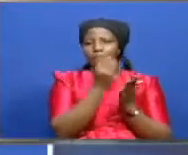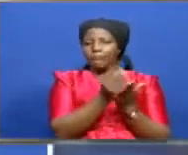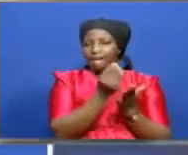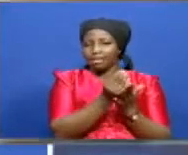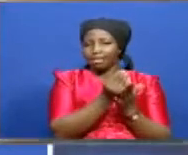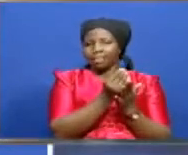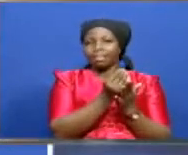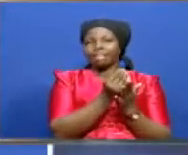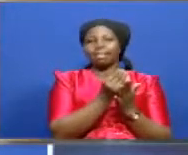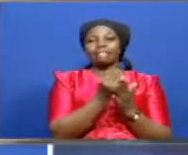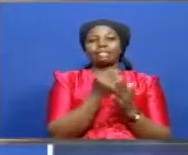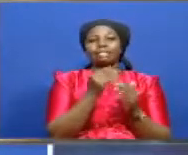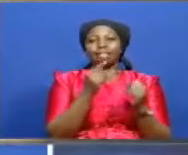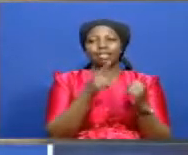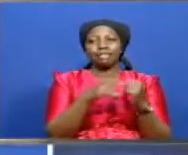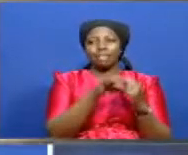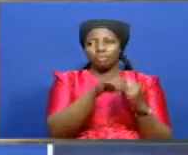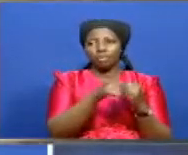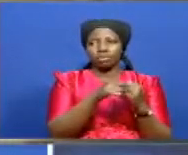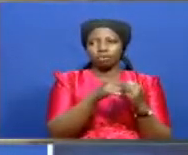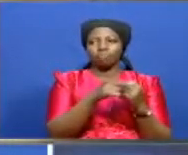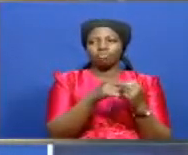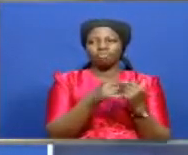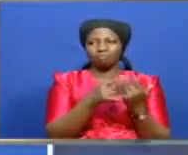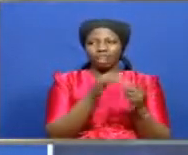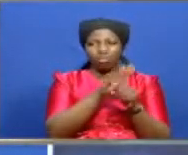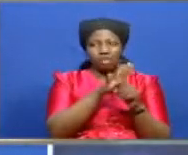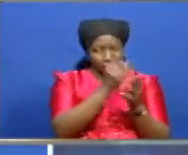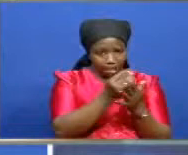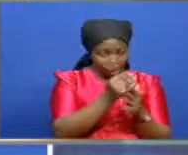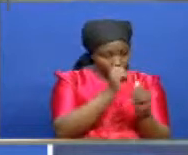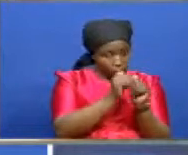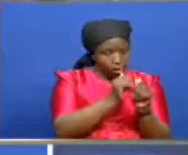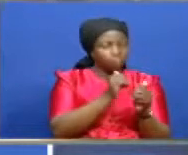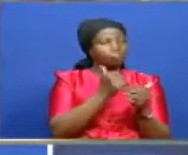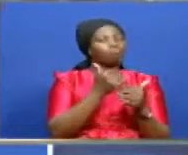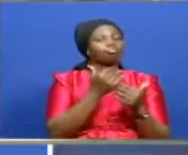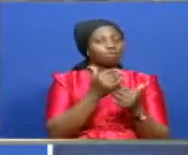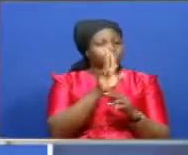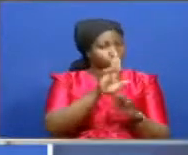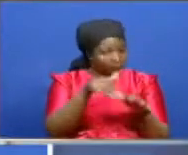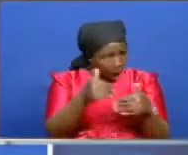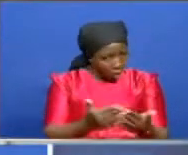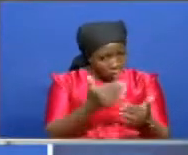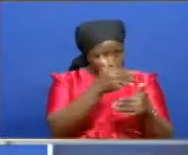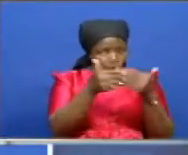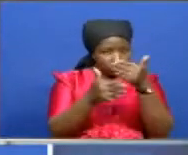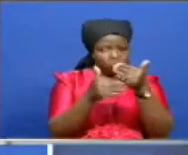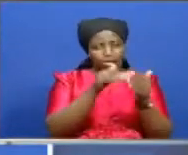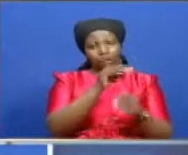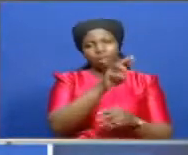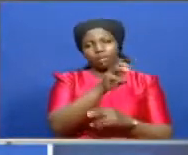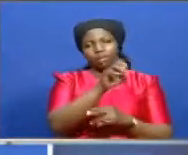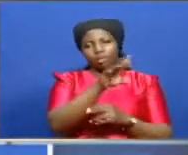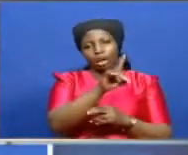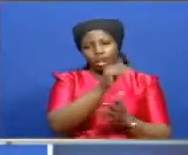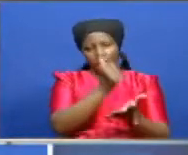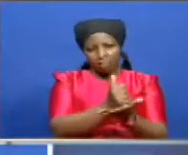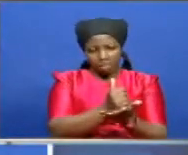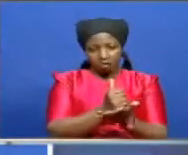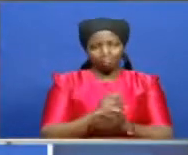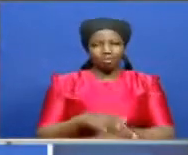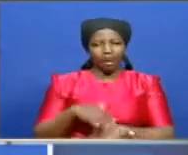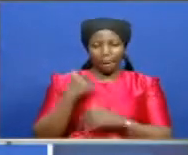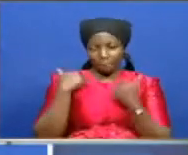631 million shillings, part of which will go towards the construction of their ward offices. So I have no doubt in my mind we will find a